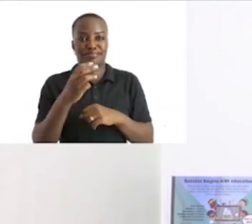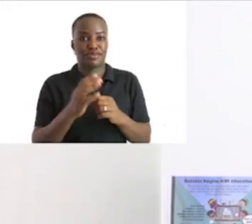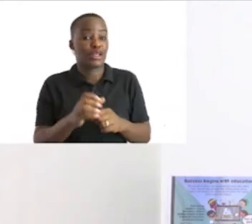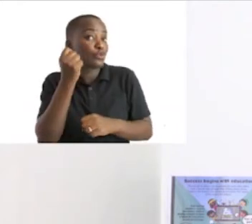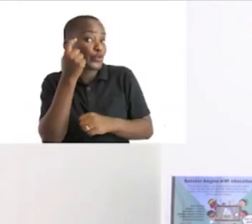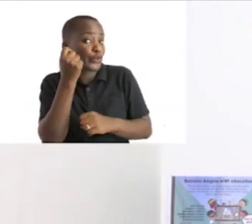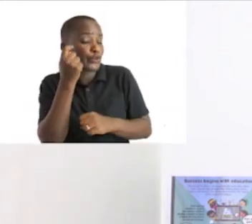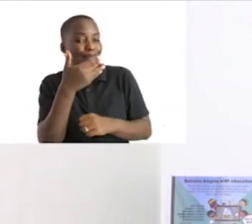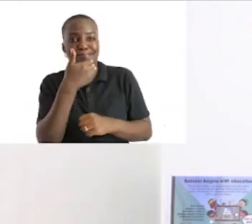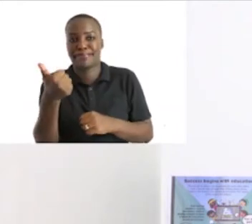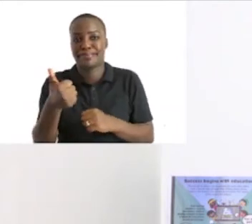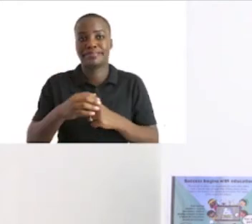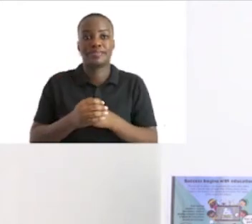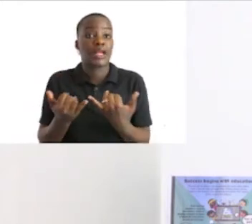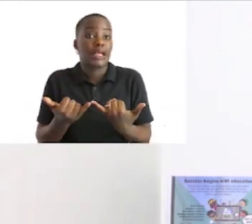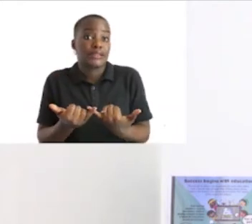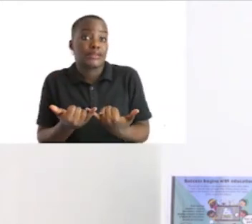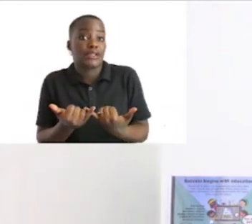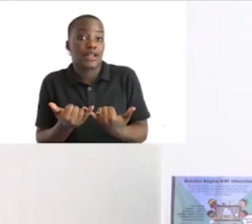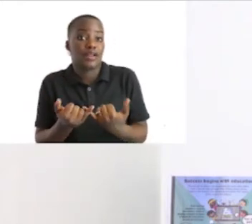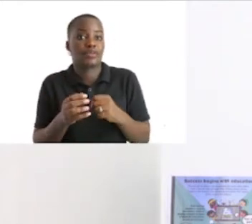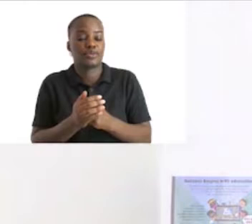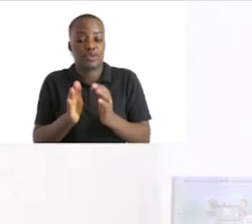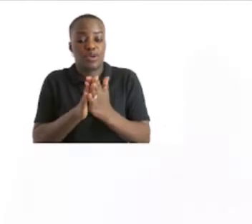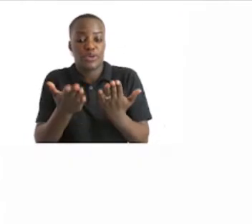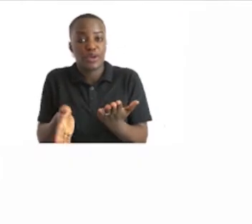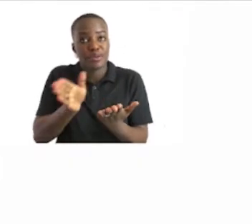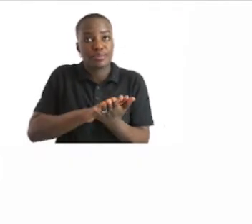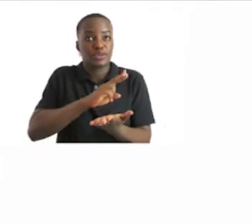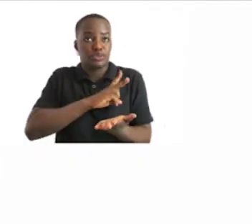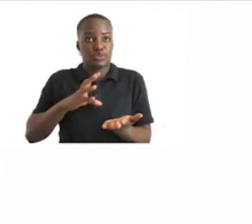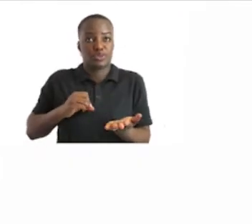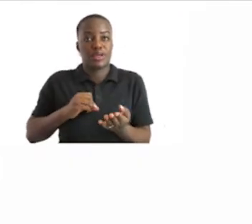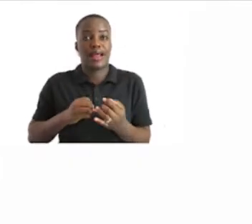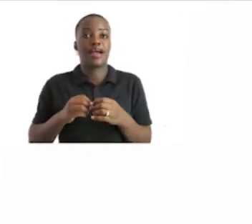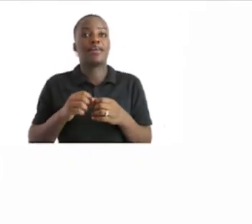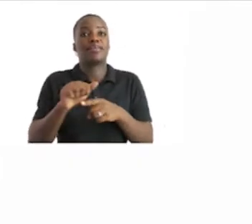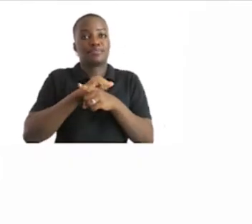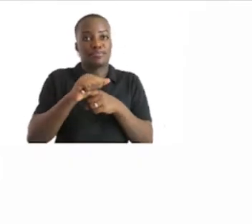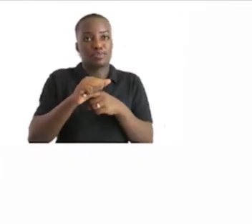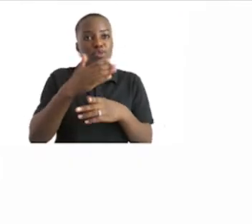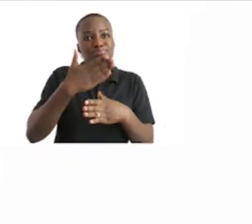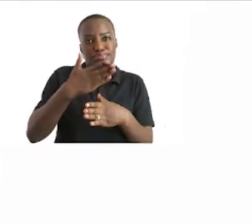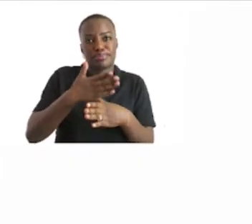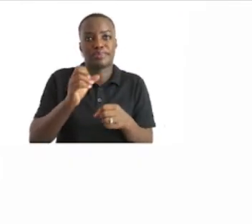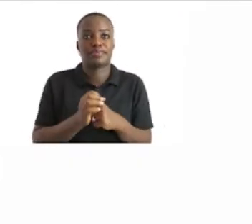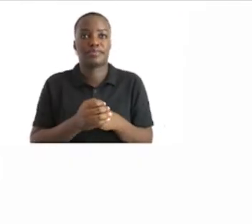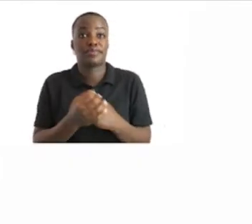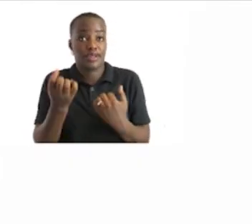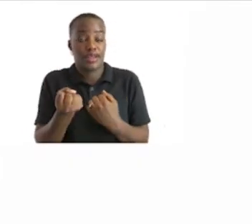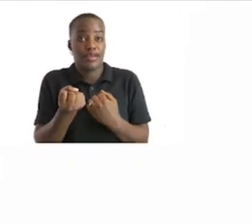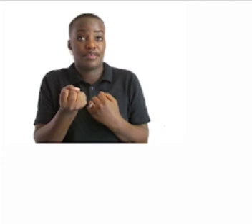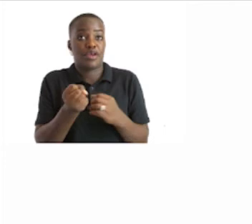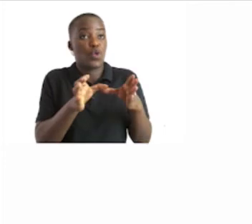to get better at it. Now let us go to page 20, where we have another exercise waiting for us. Here we